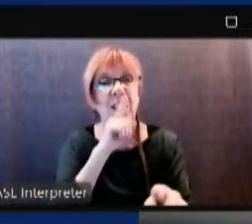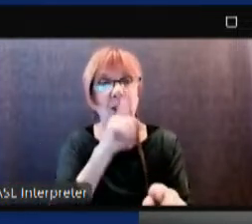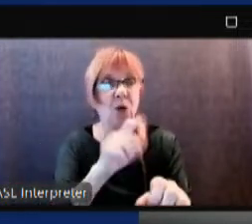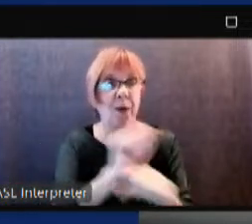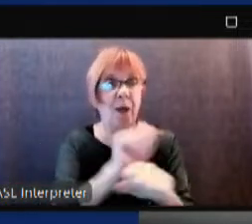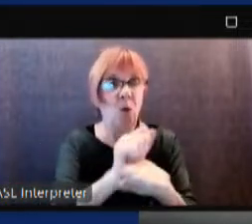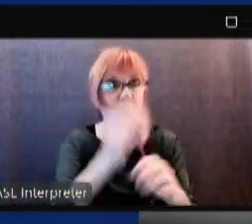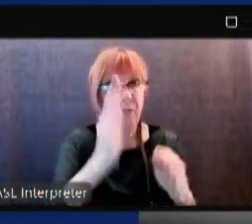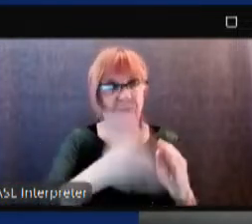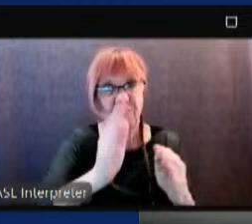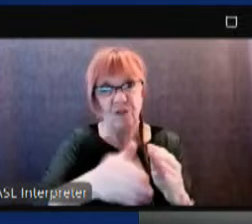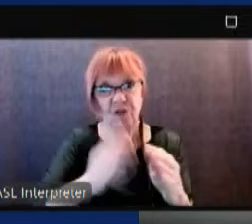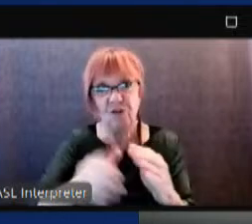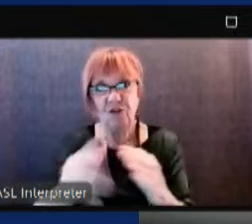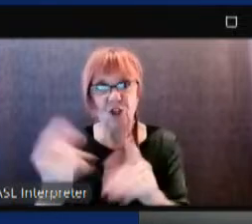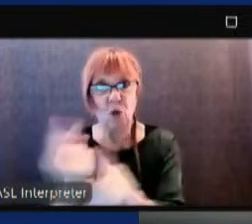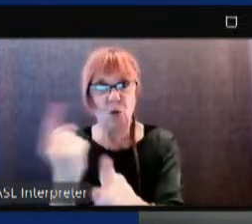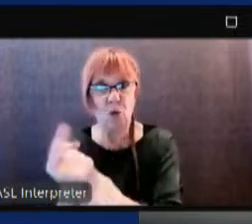accordingly.